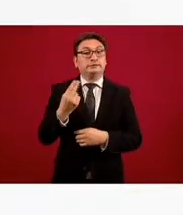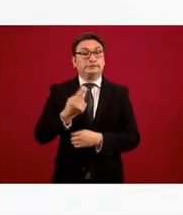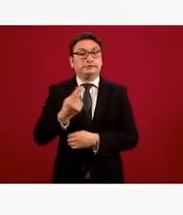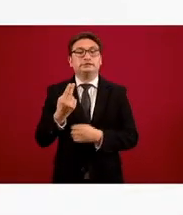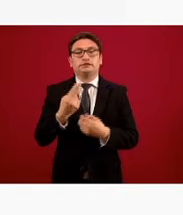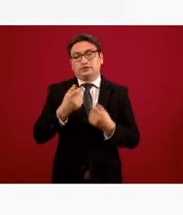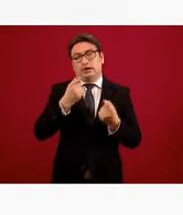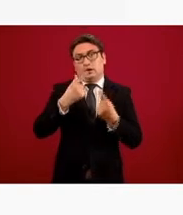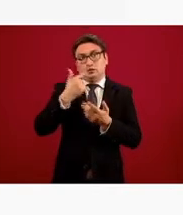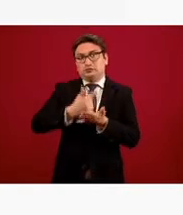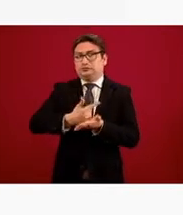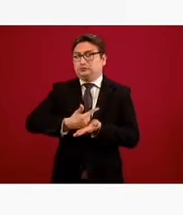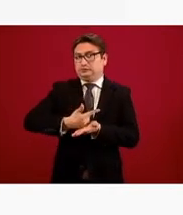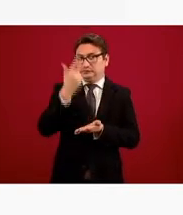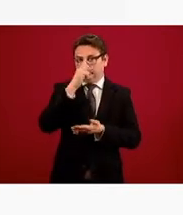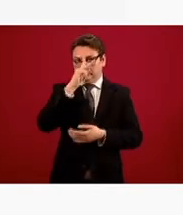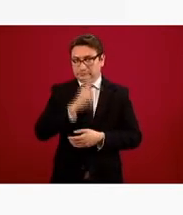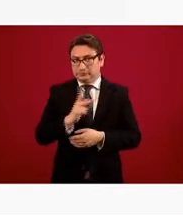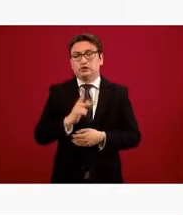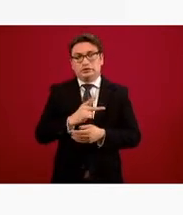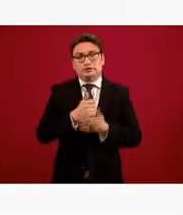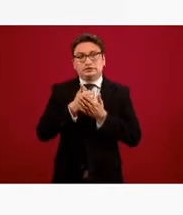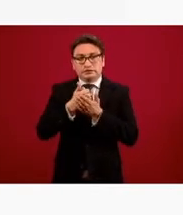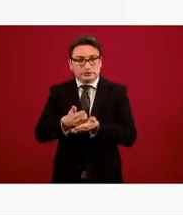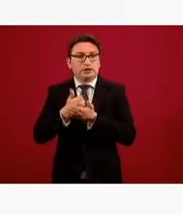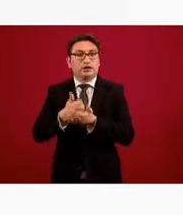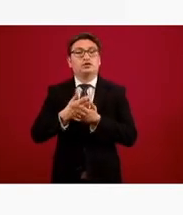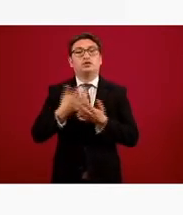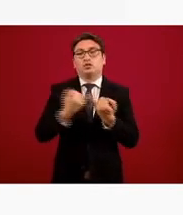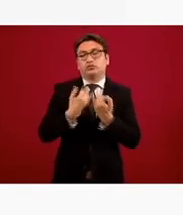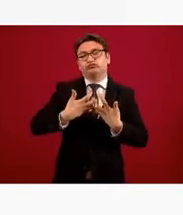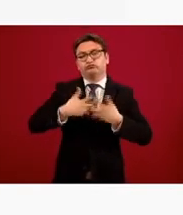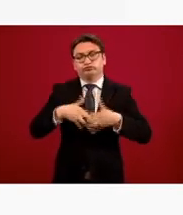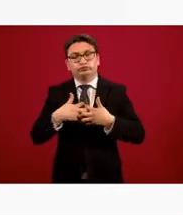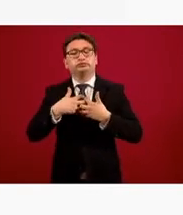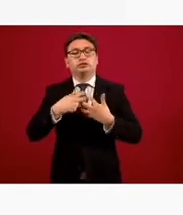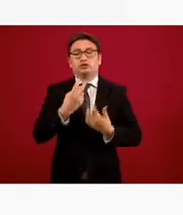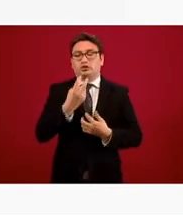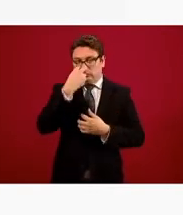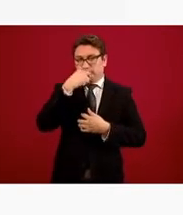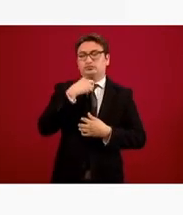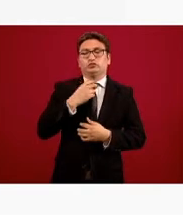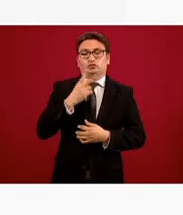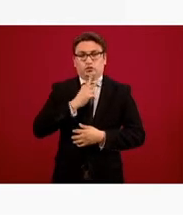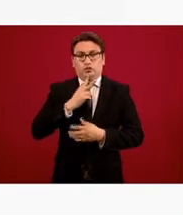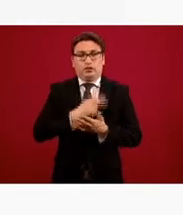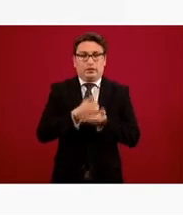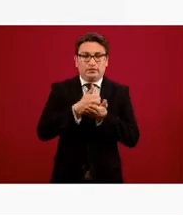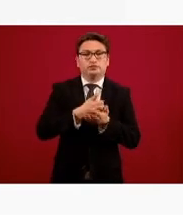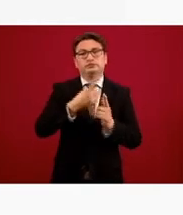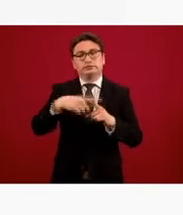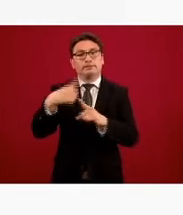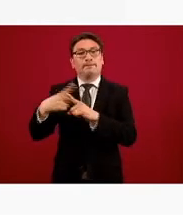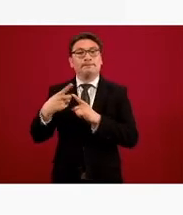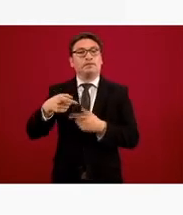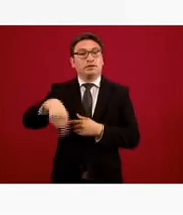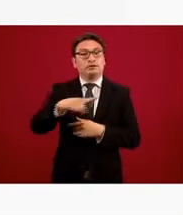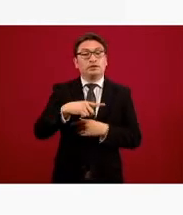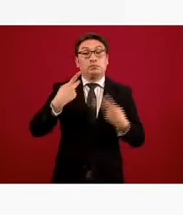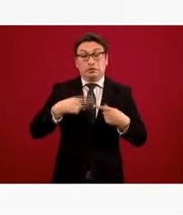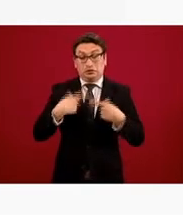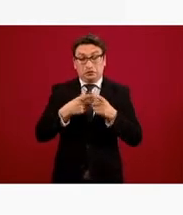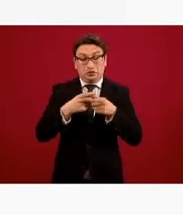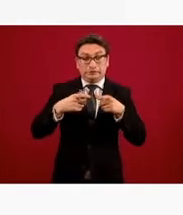meaning what was the clinical status when they entered the hospital. We have 63% entered as outpatients,